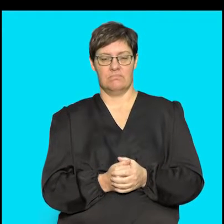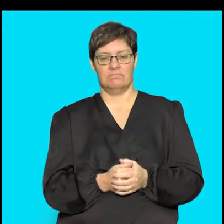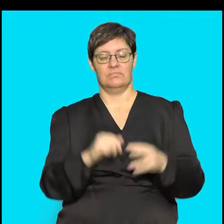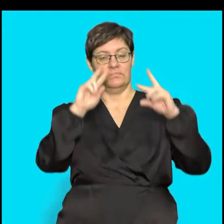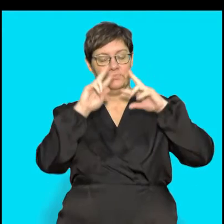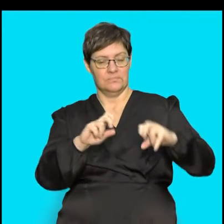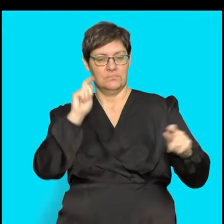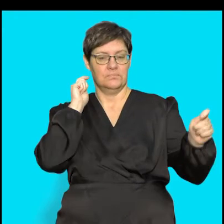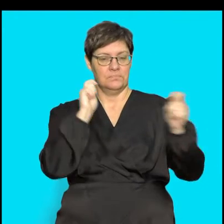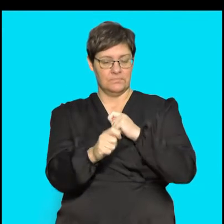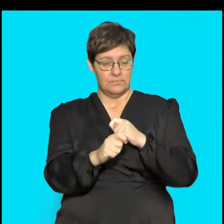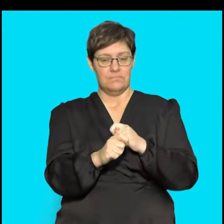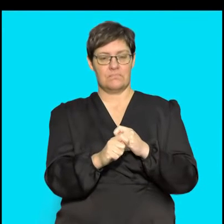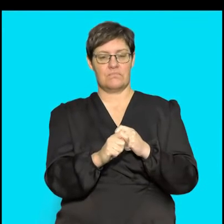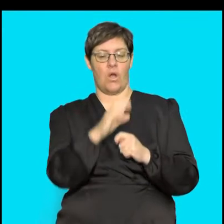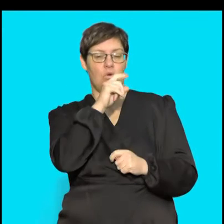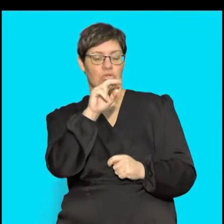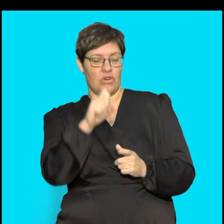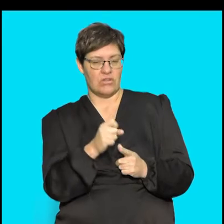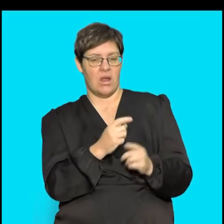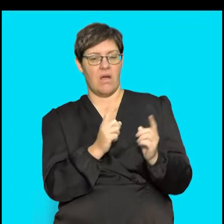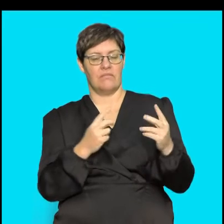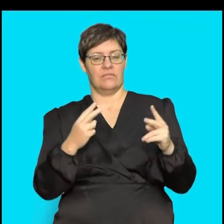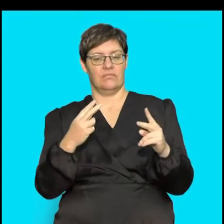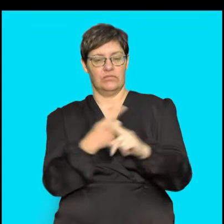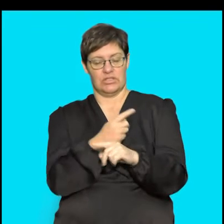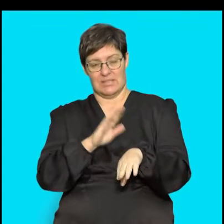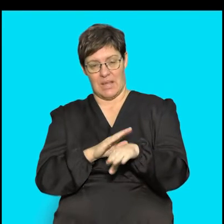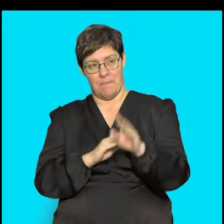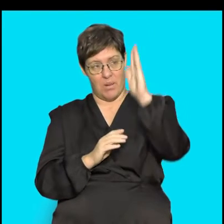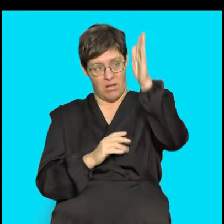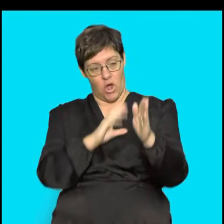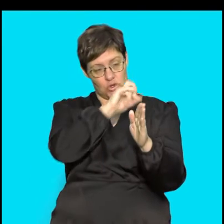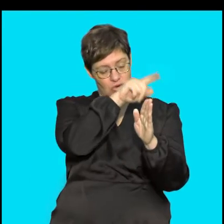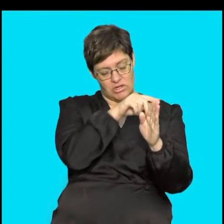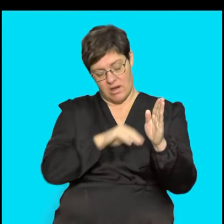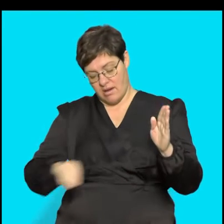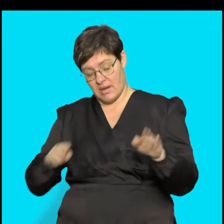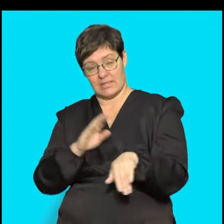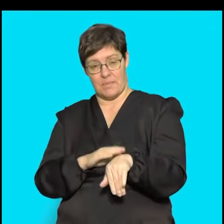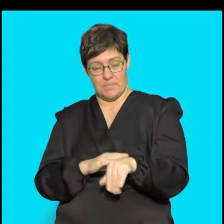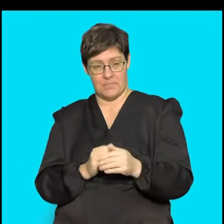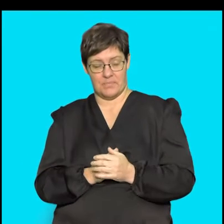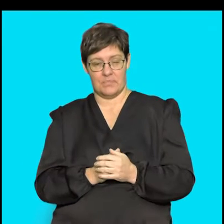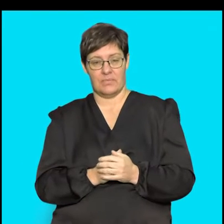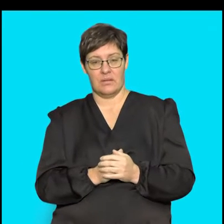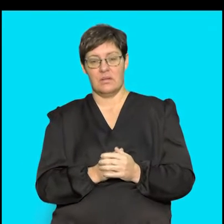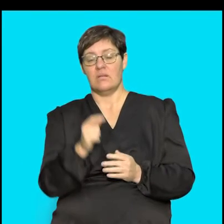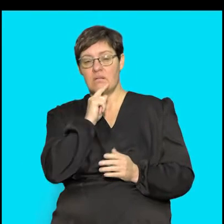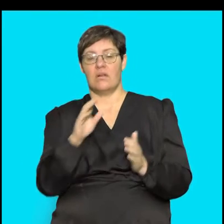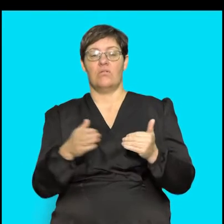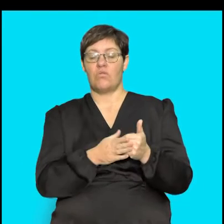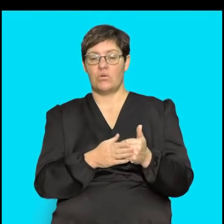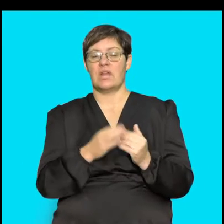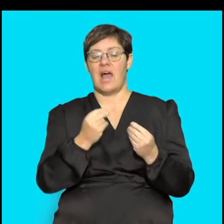We're going to investigate the changes to the concentration versus time graphs, and a closed container